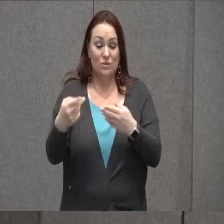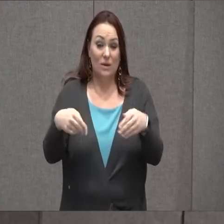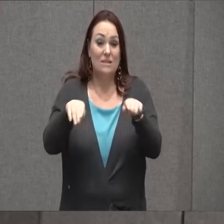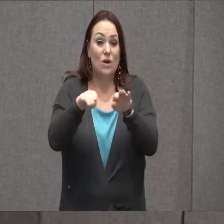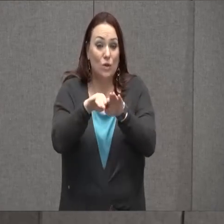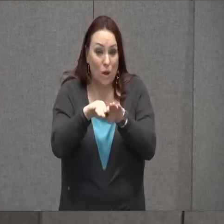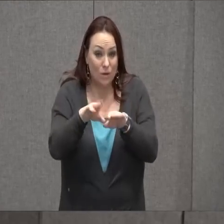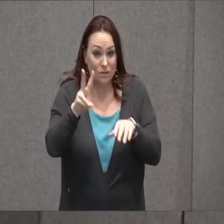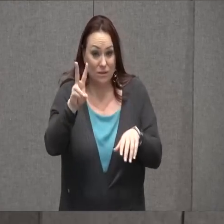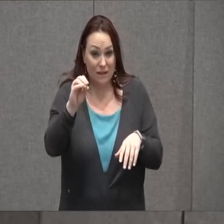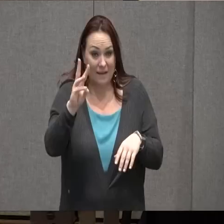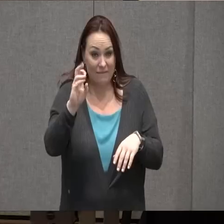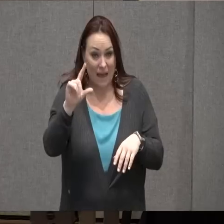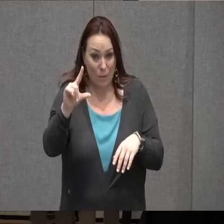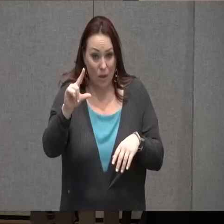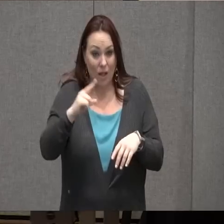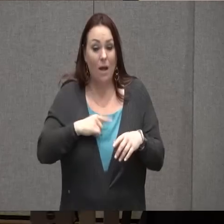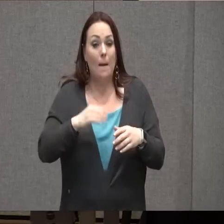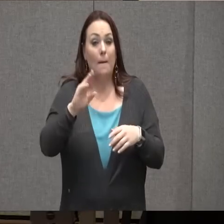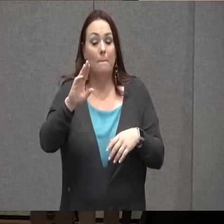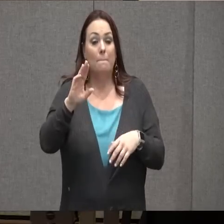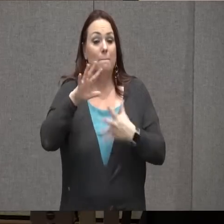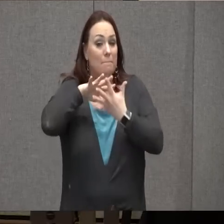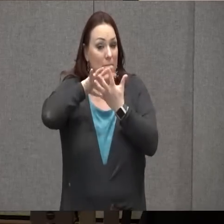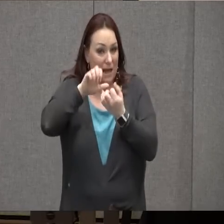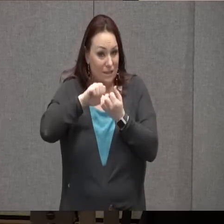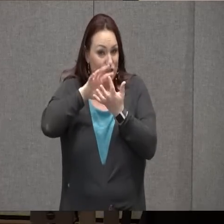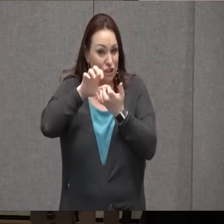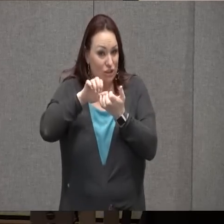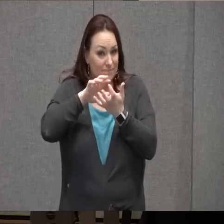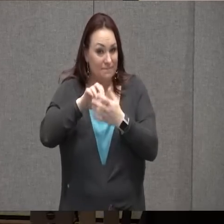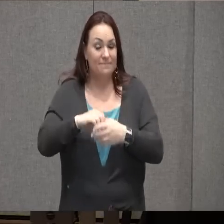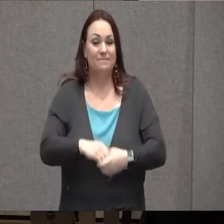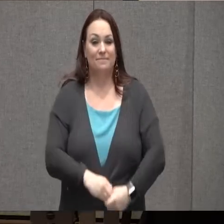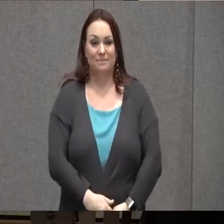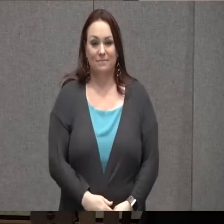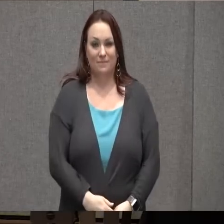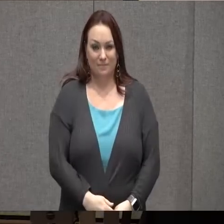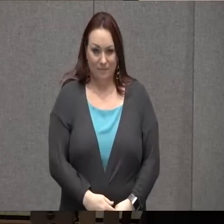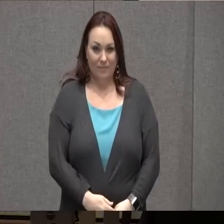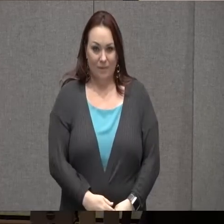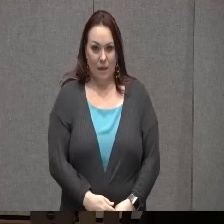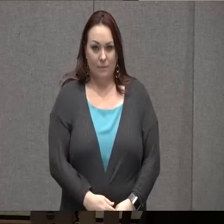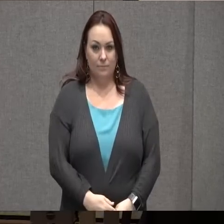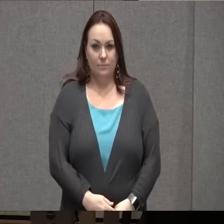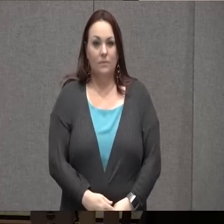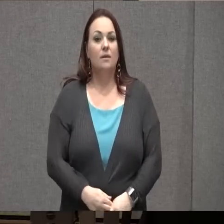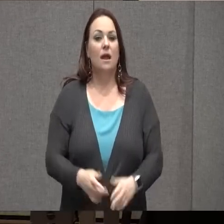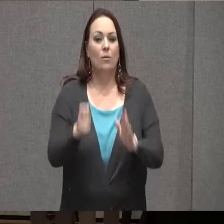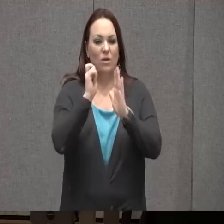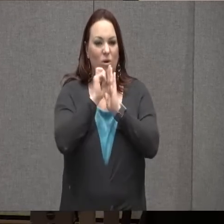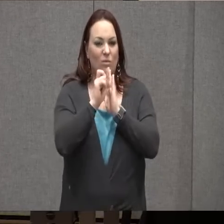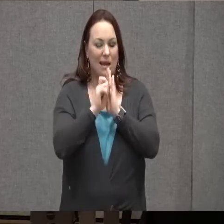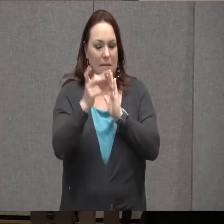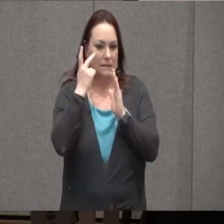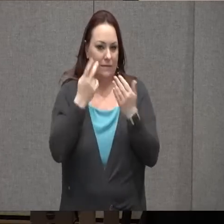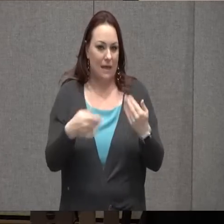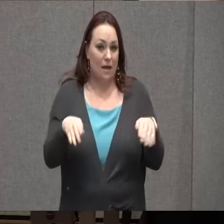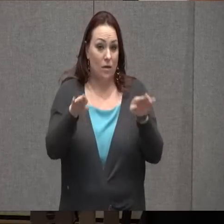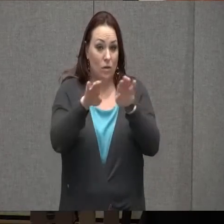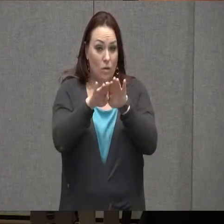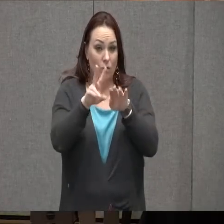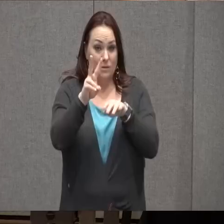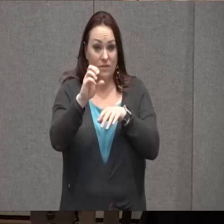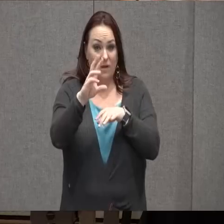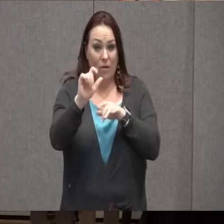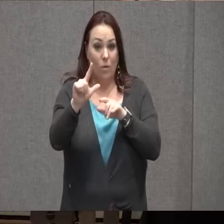vowel. Munch. Okay, now this time I'm going to write it, and then we're going to see if the closed vowel rule will help us